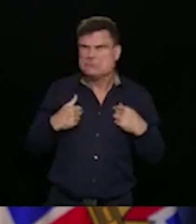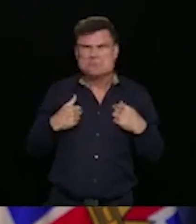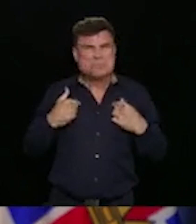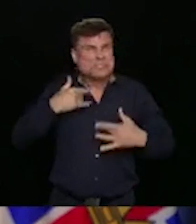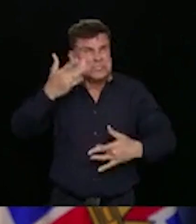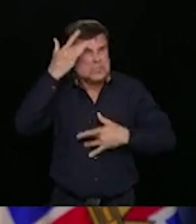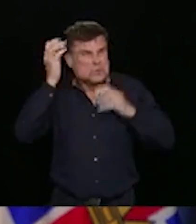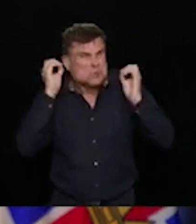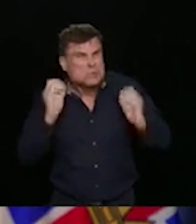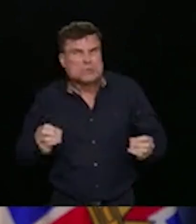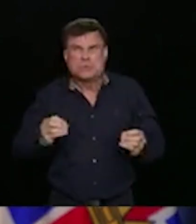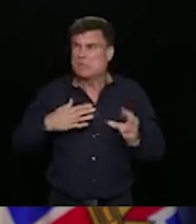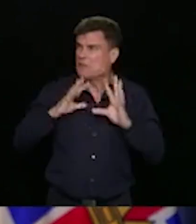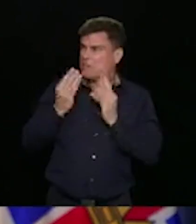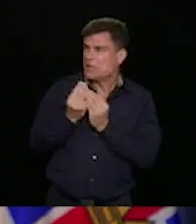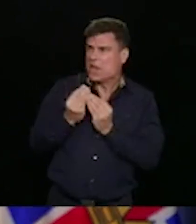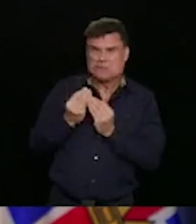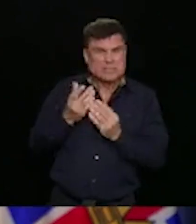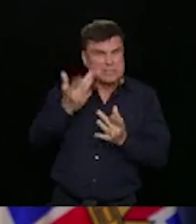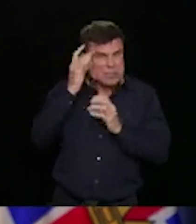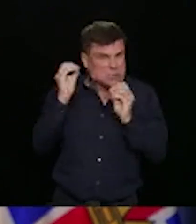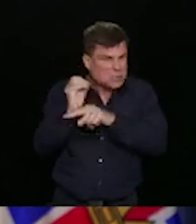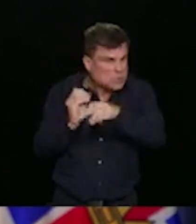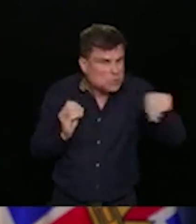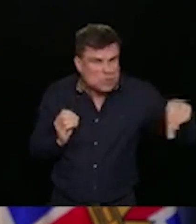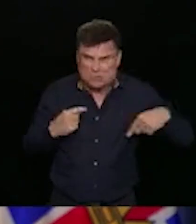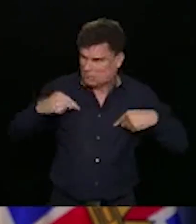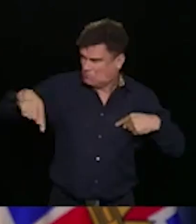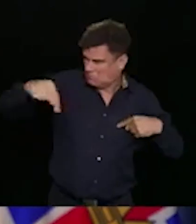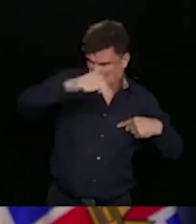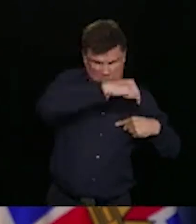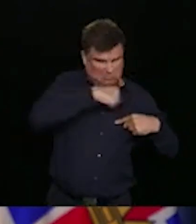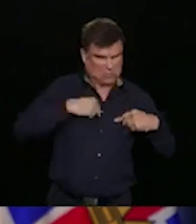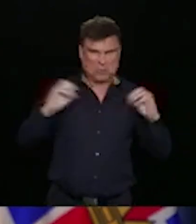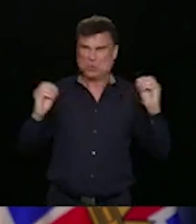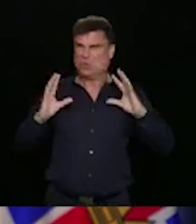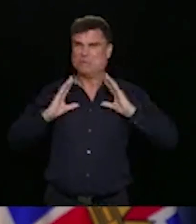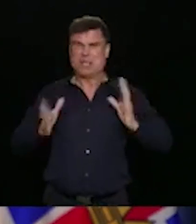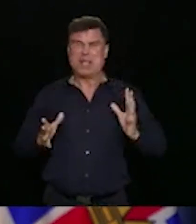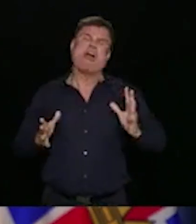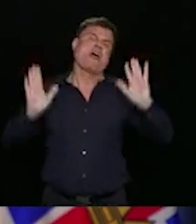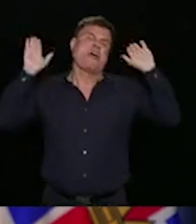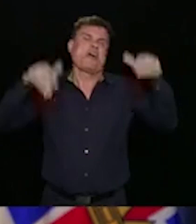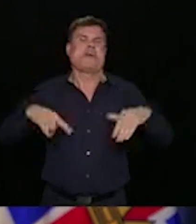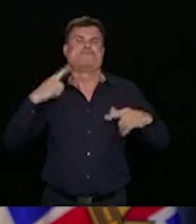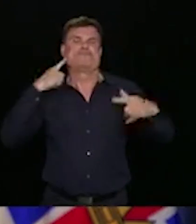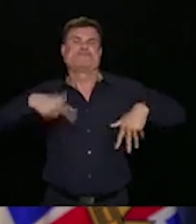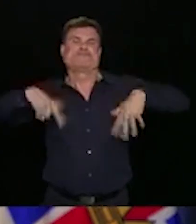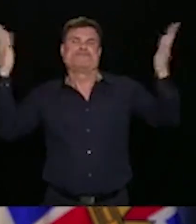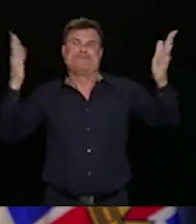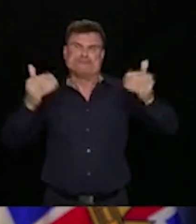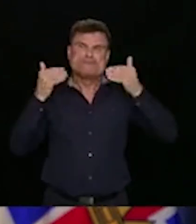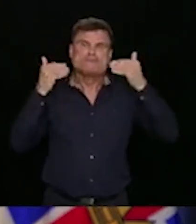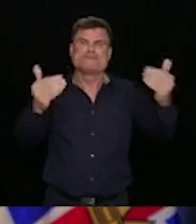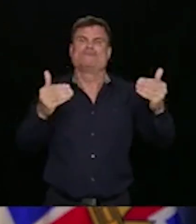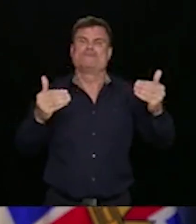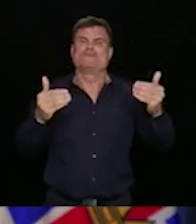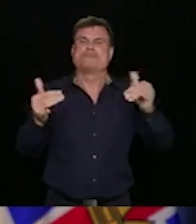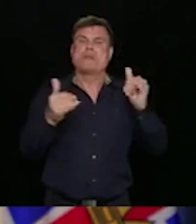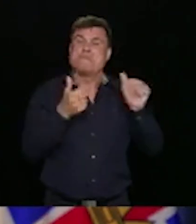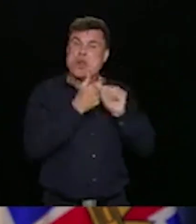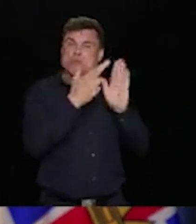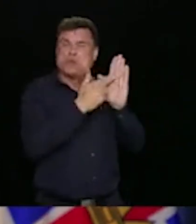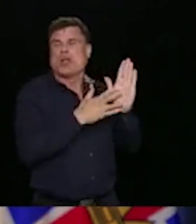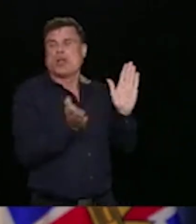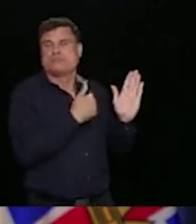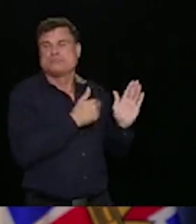I think as well, when we travel and we've moved around BC, we bring our risk with us, and people coming from other places bring their risk as